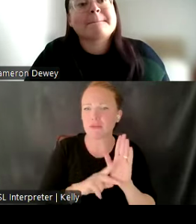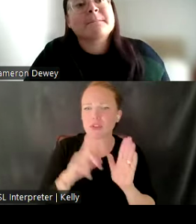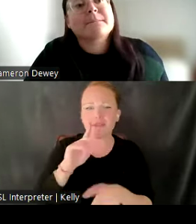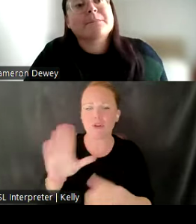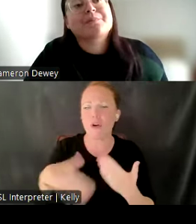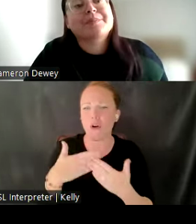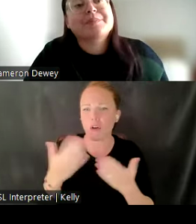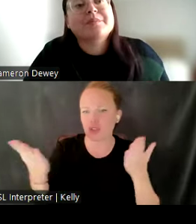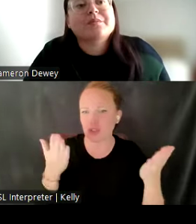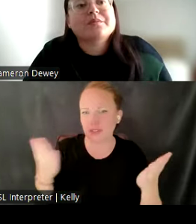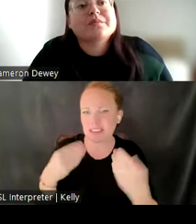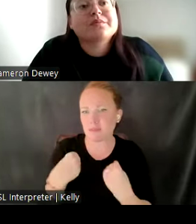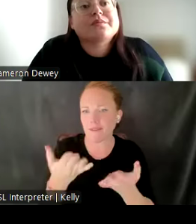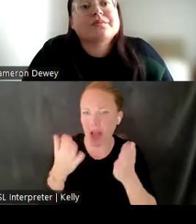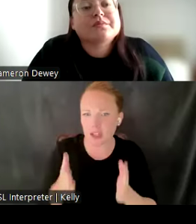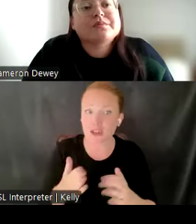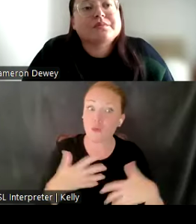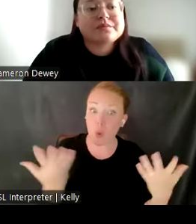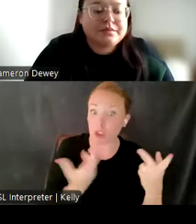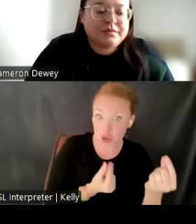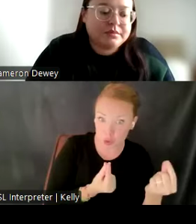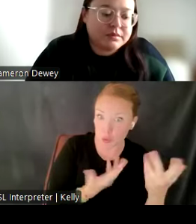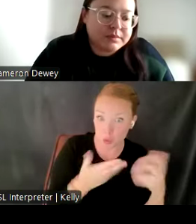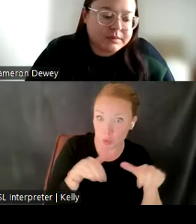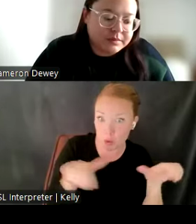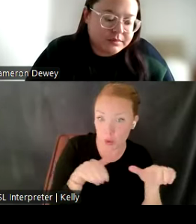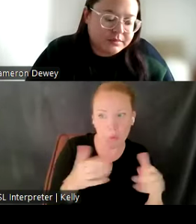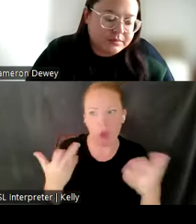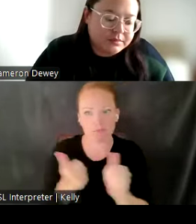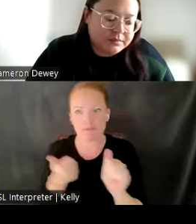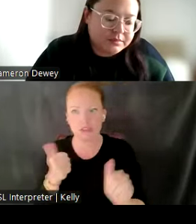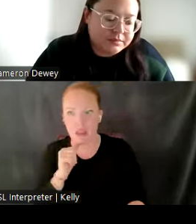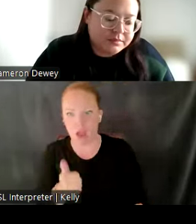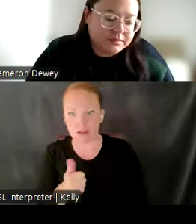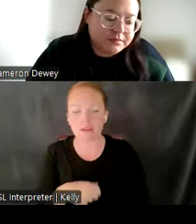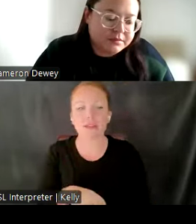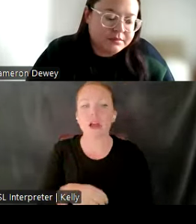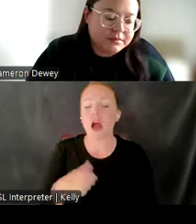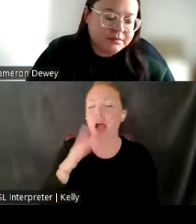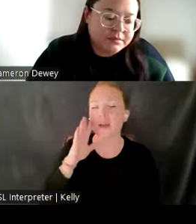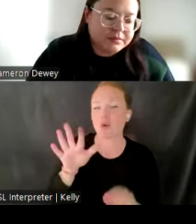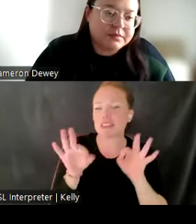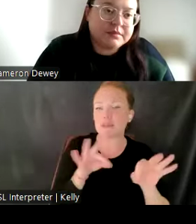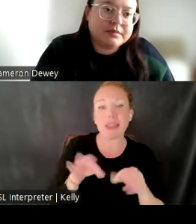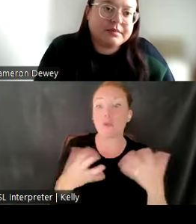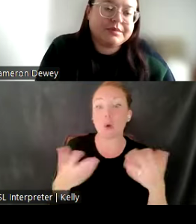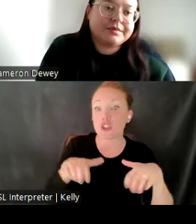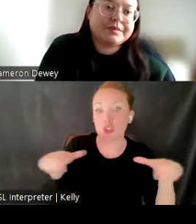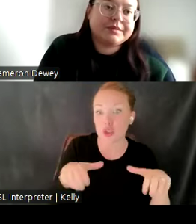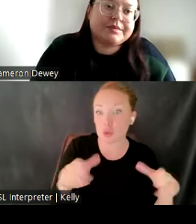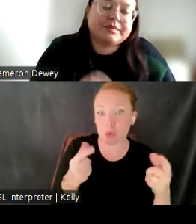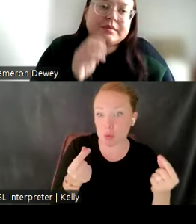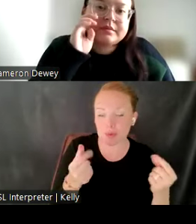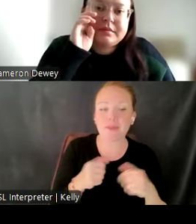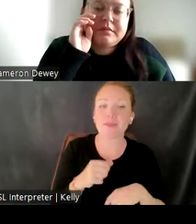providers, in the sense of do's and do nots. So, I'll be listing and discussing the do's of general service providers. So,